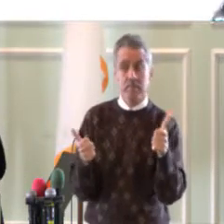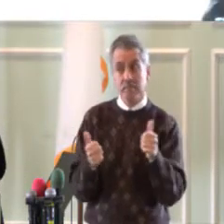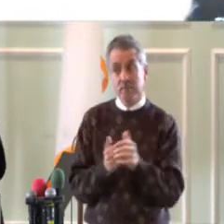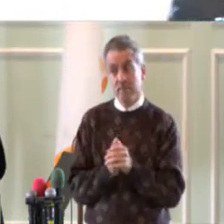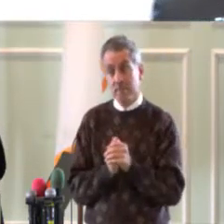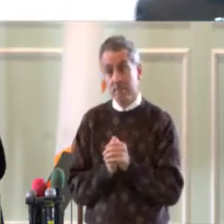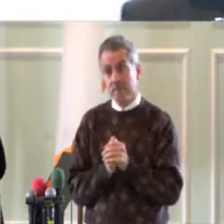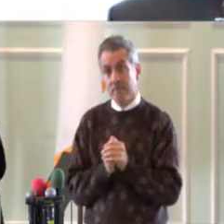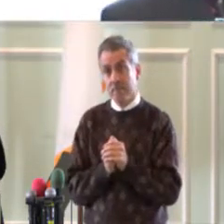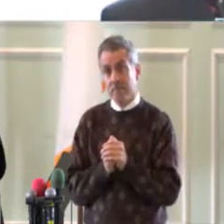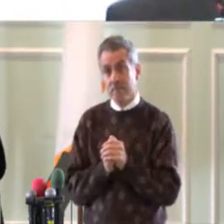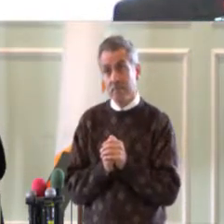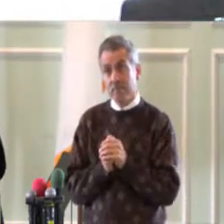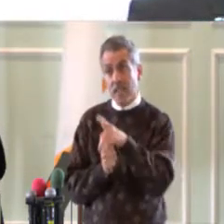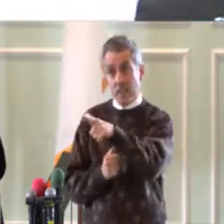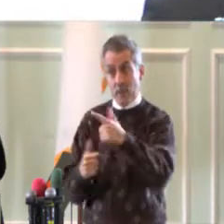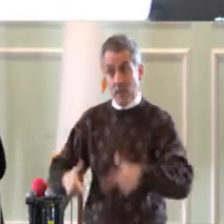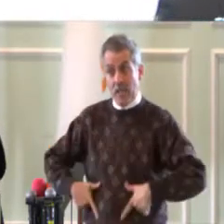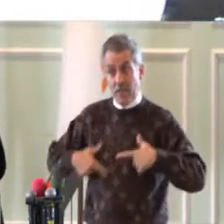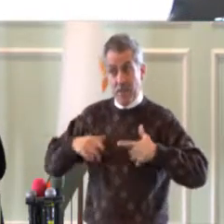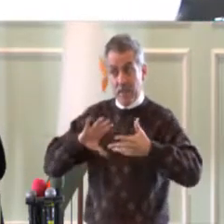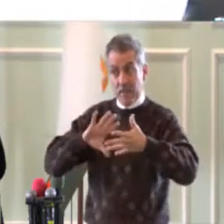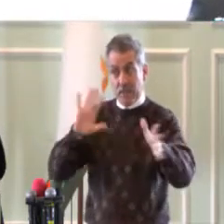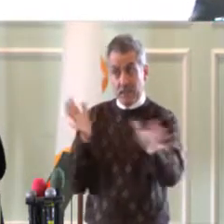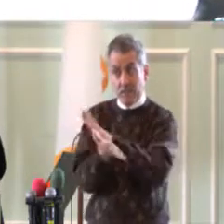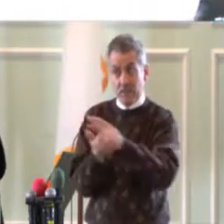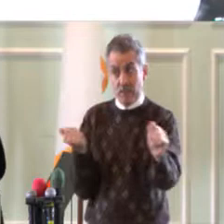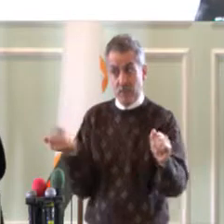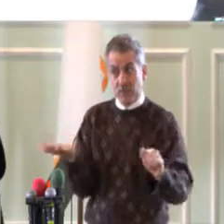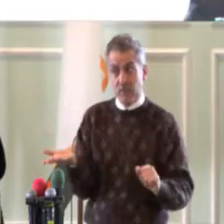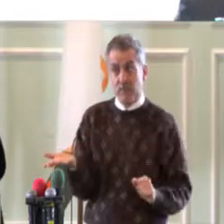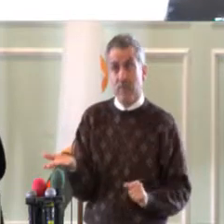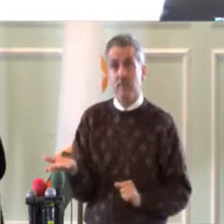Has your life been destroyed?